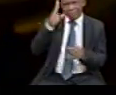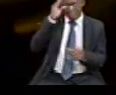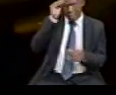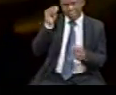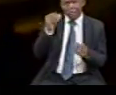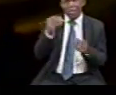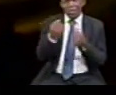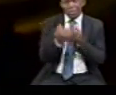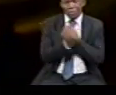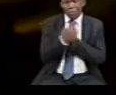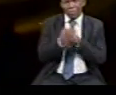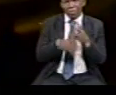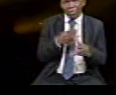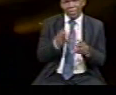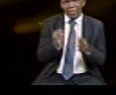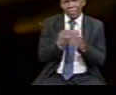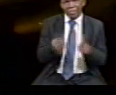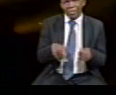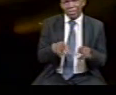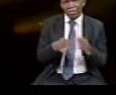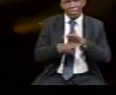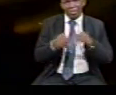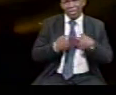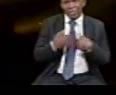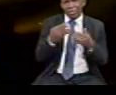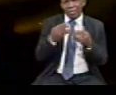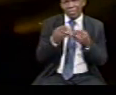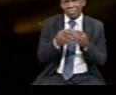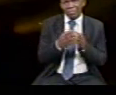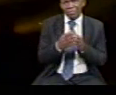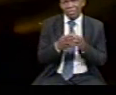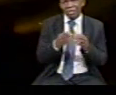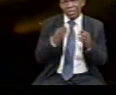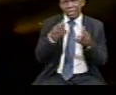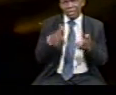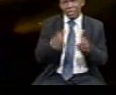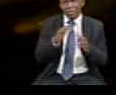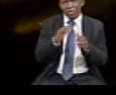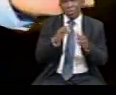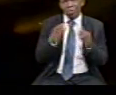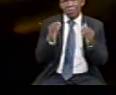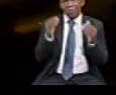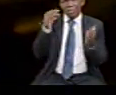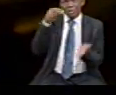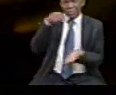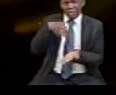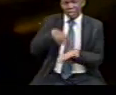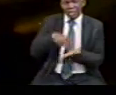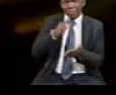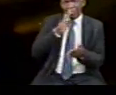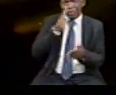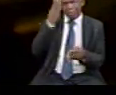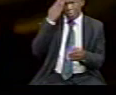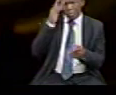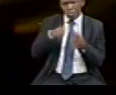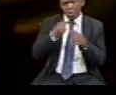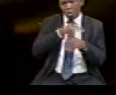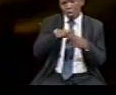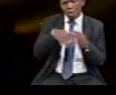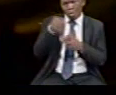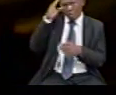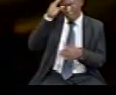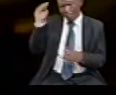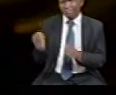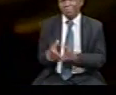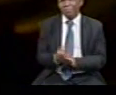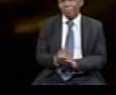your moderation be known unto all men. Are there not believers today? They are no longer separate from the world. You see, if you